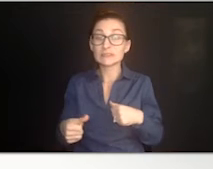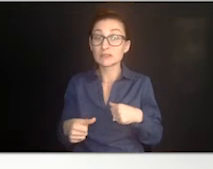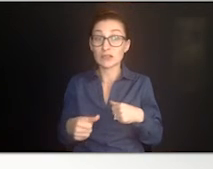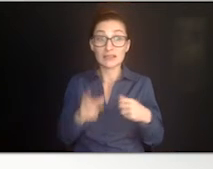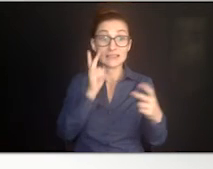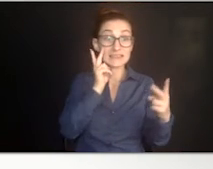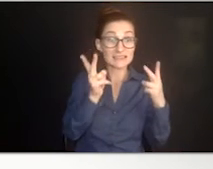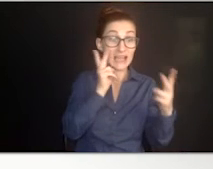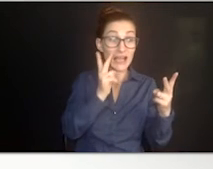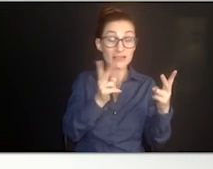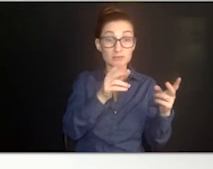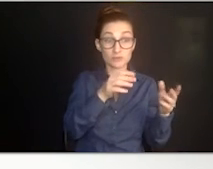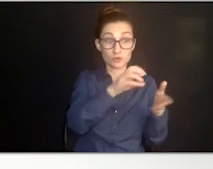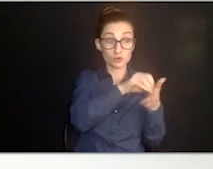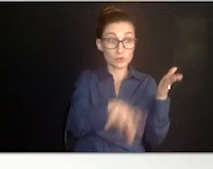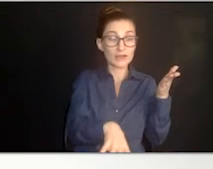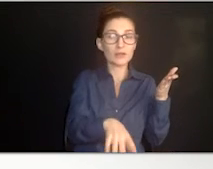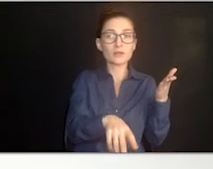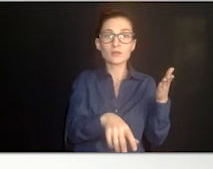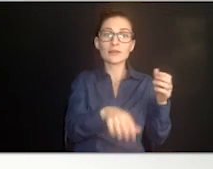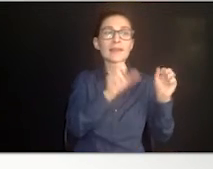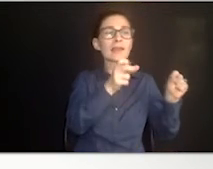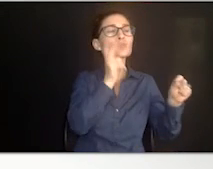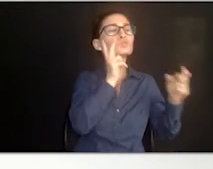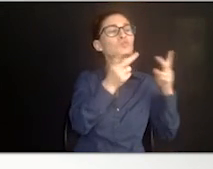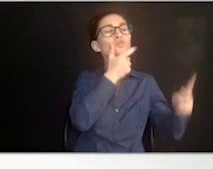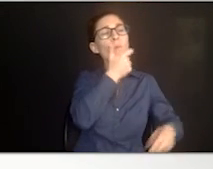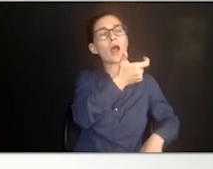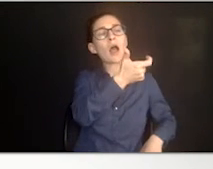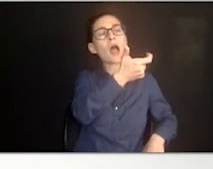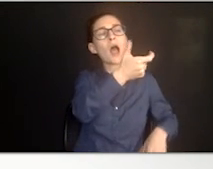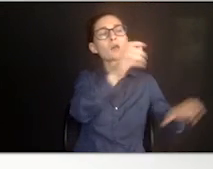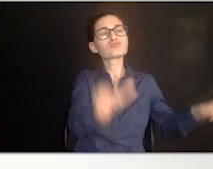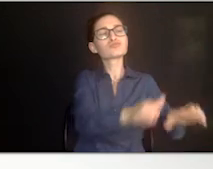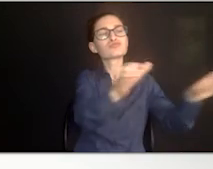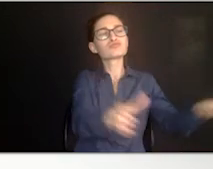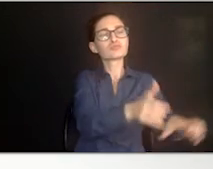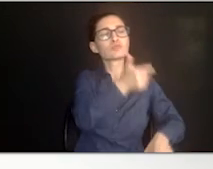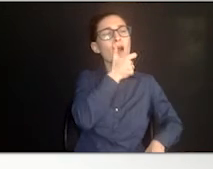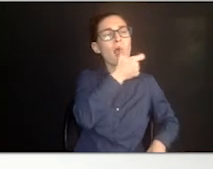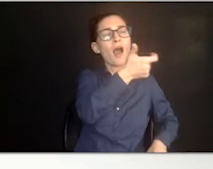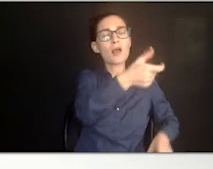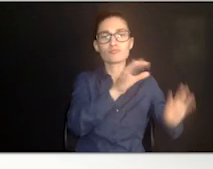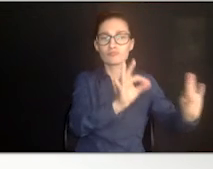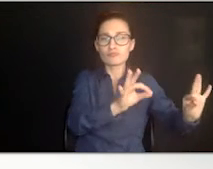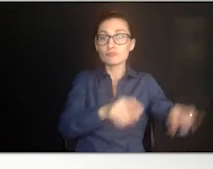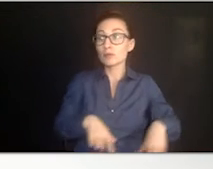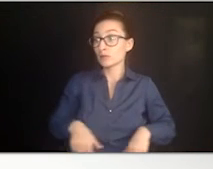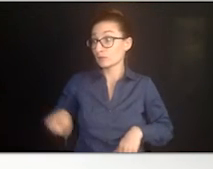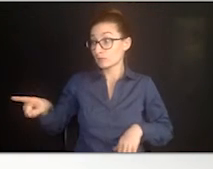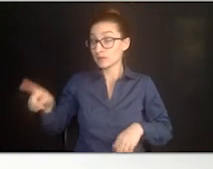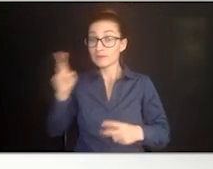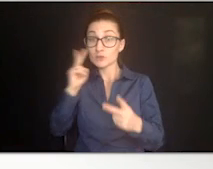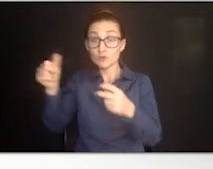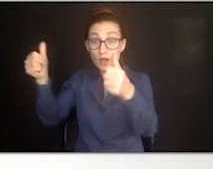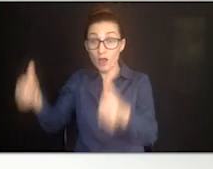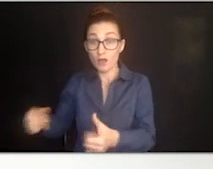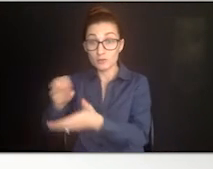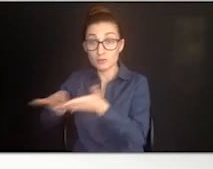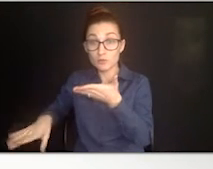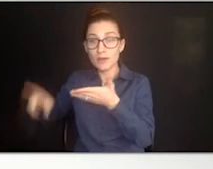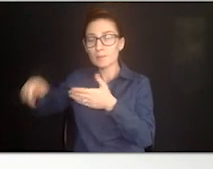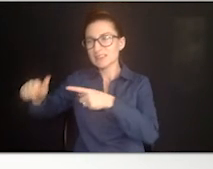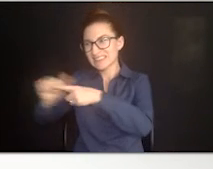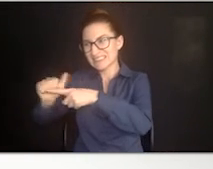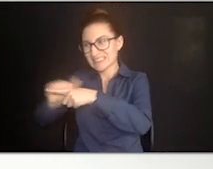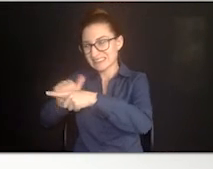a sighted child has seen it done. If you think about it, before a child ever makes a peanut